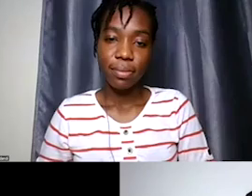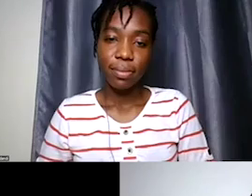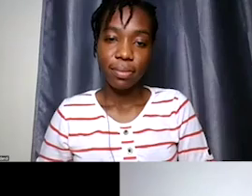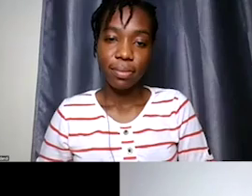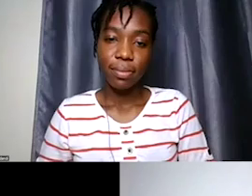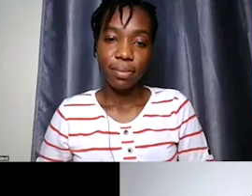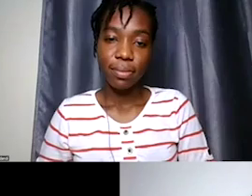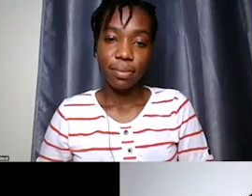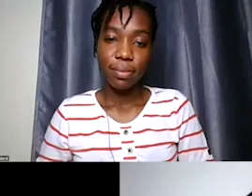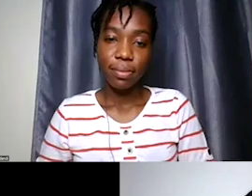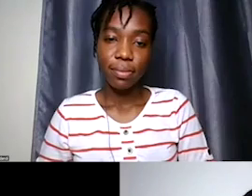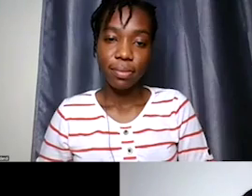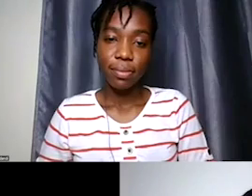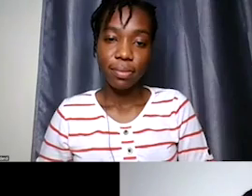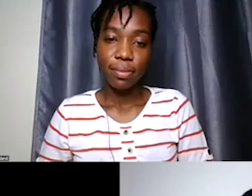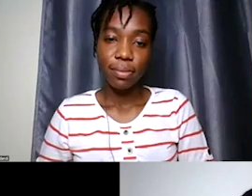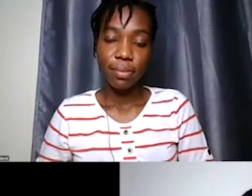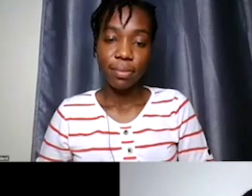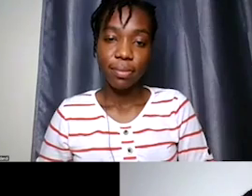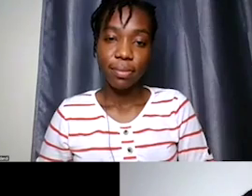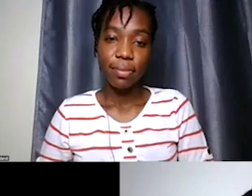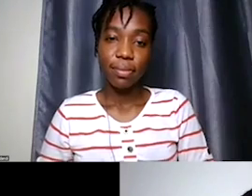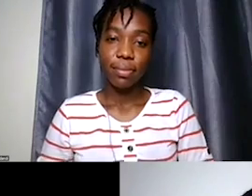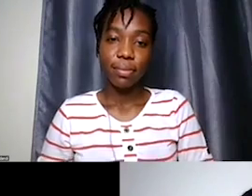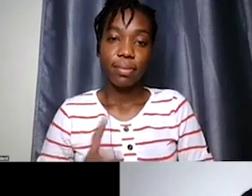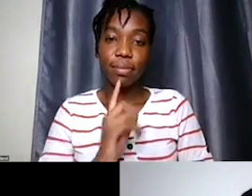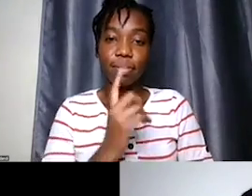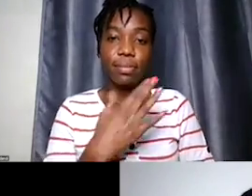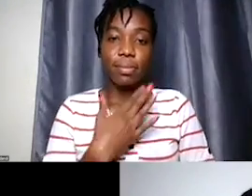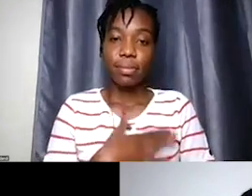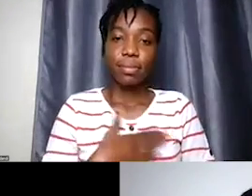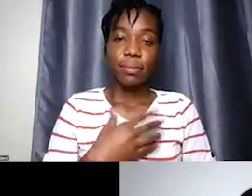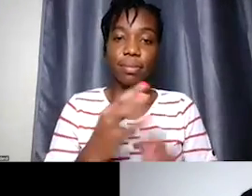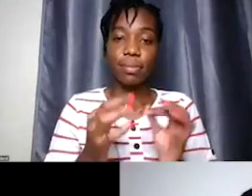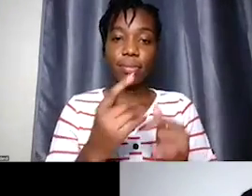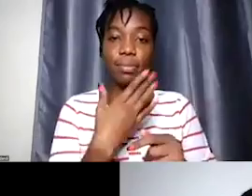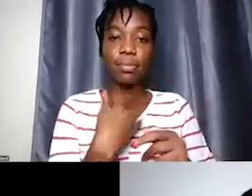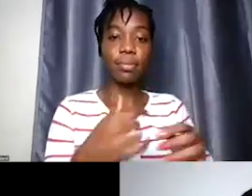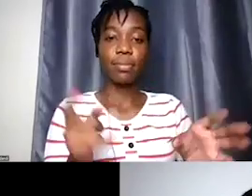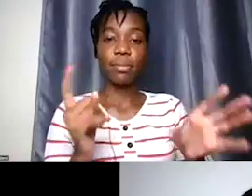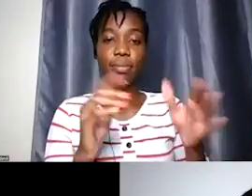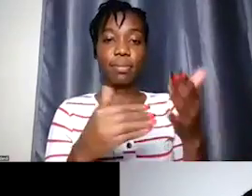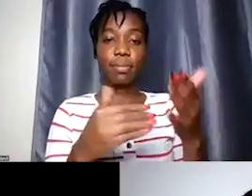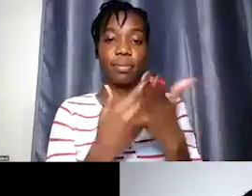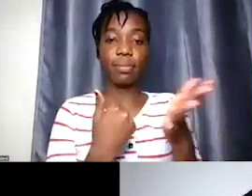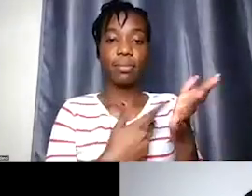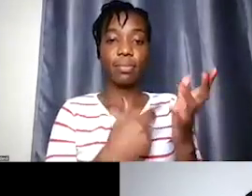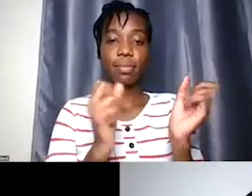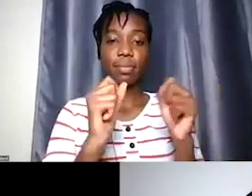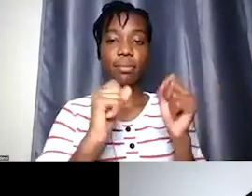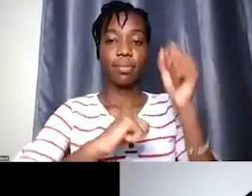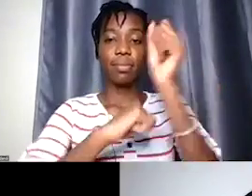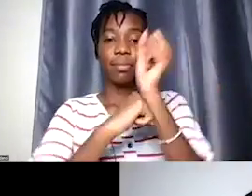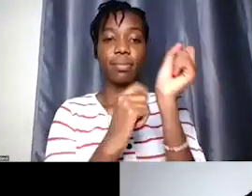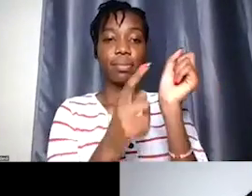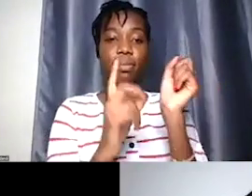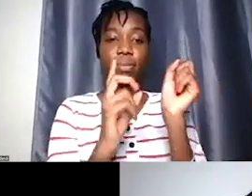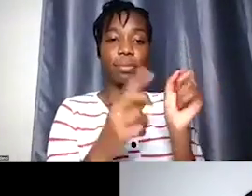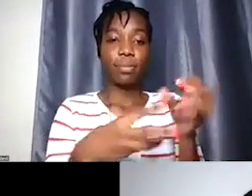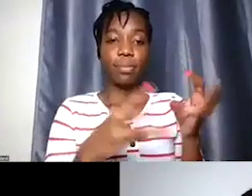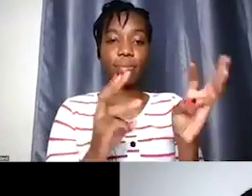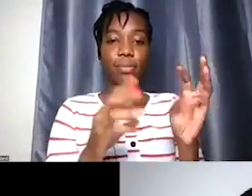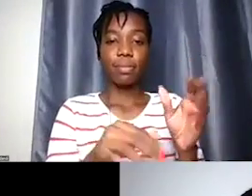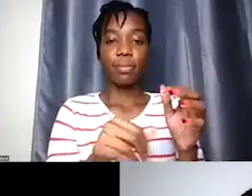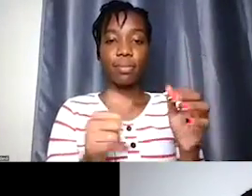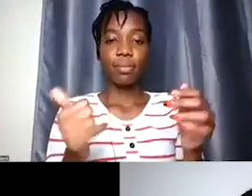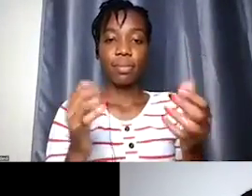All right. So please also just know that you can reach out to us. We probably will be able to support you in one way or another. If you're